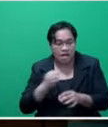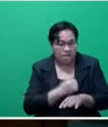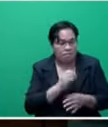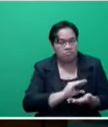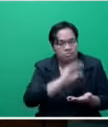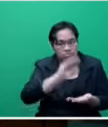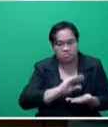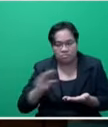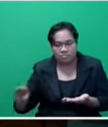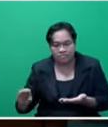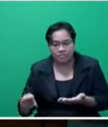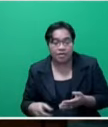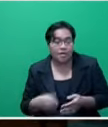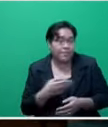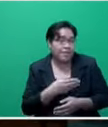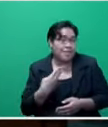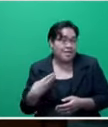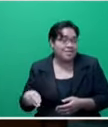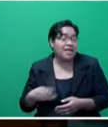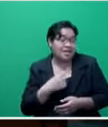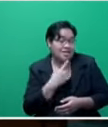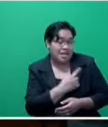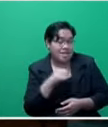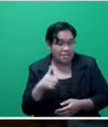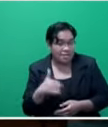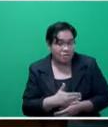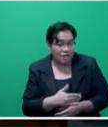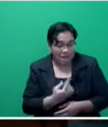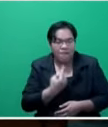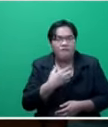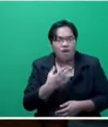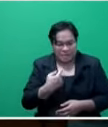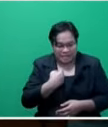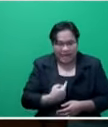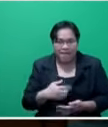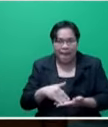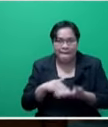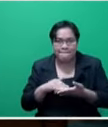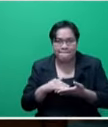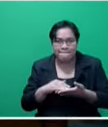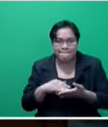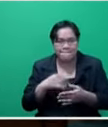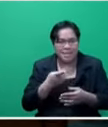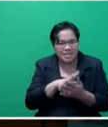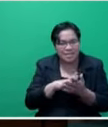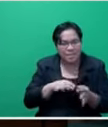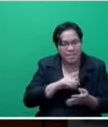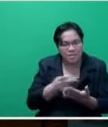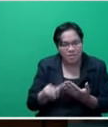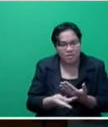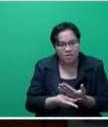As mentioned by the Honourable Minister Seri Ratu this morning, the self-help scheme has moved from solely focusing on